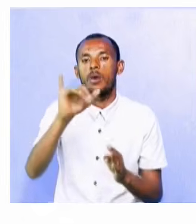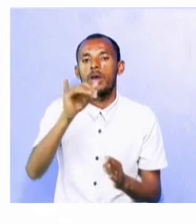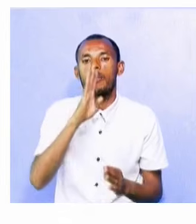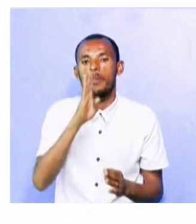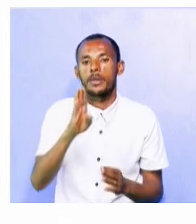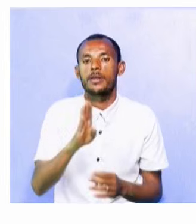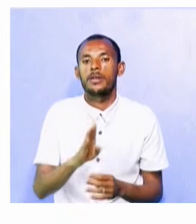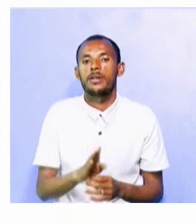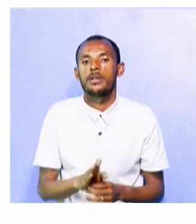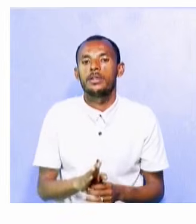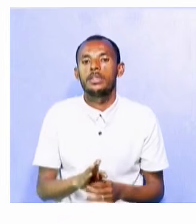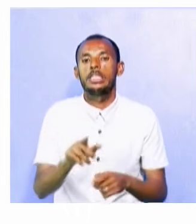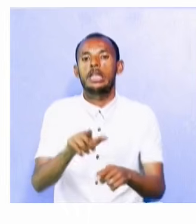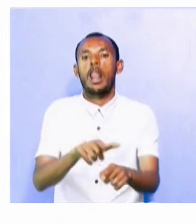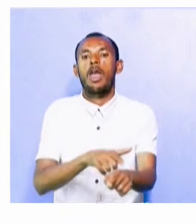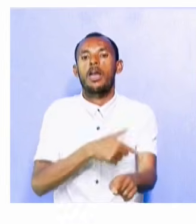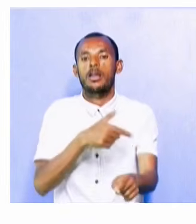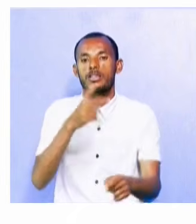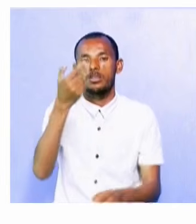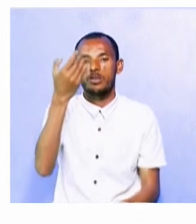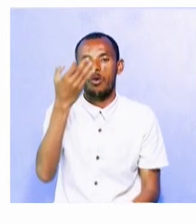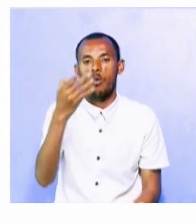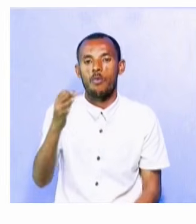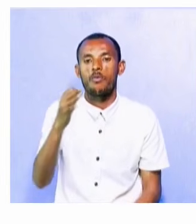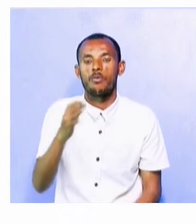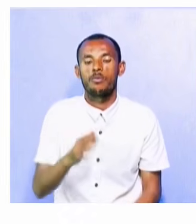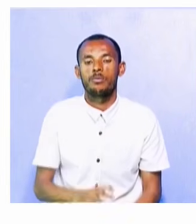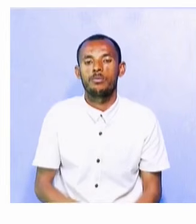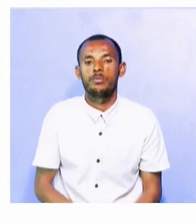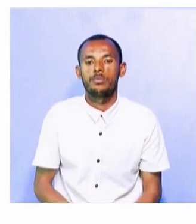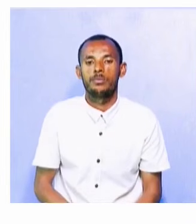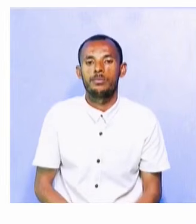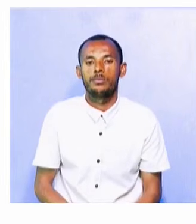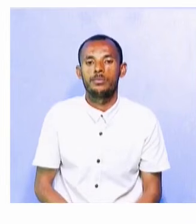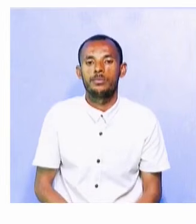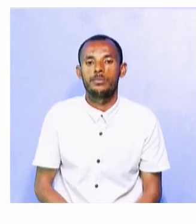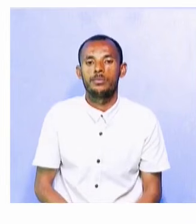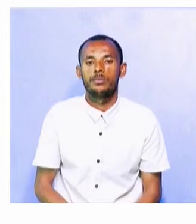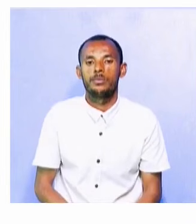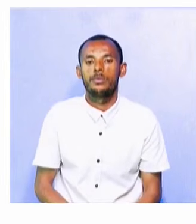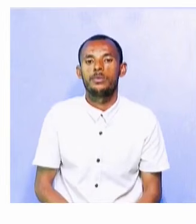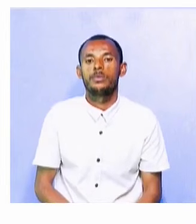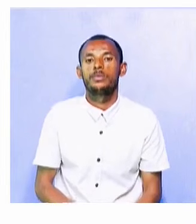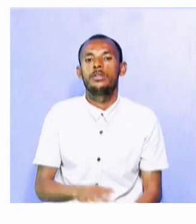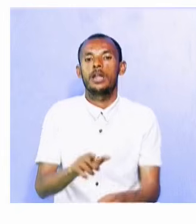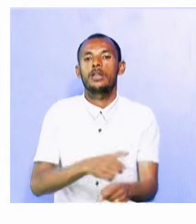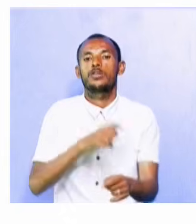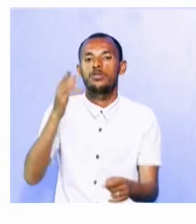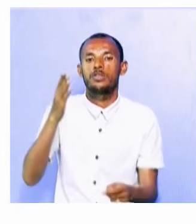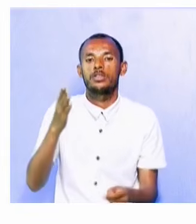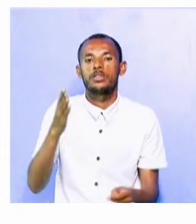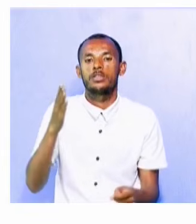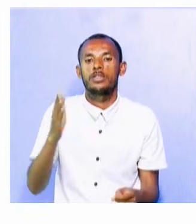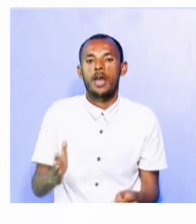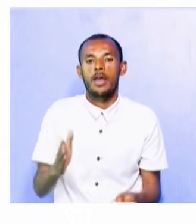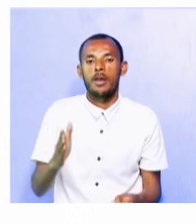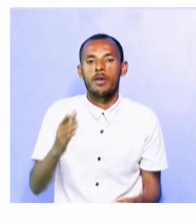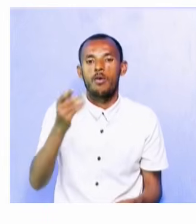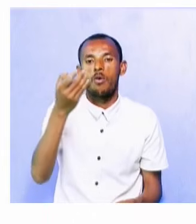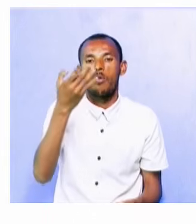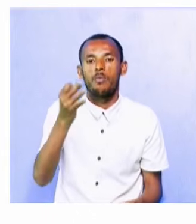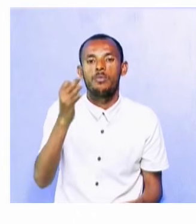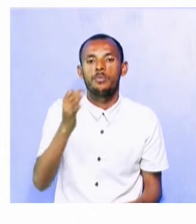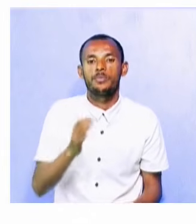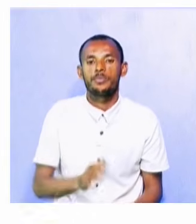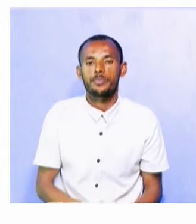the length of the side of